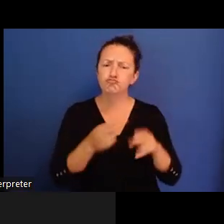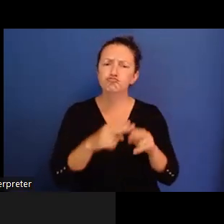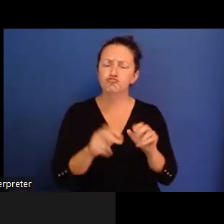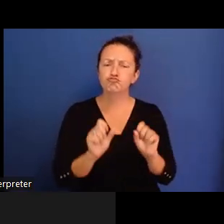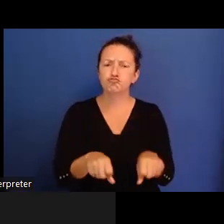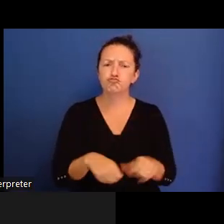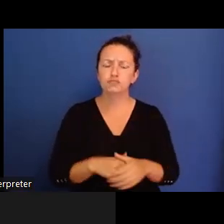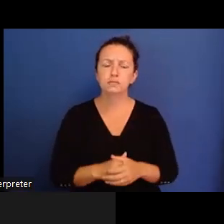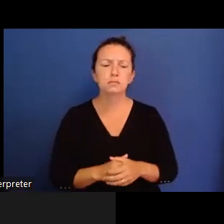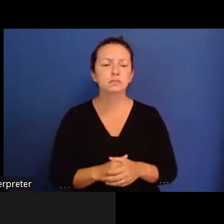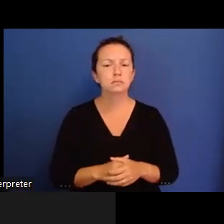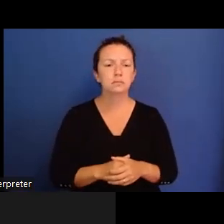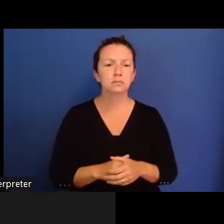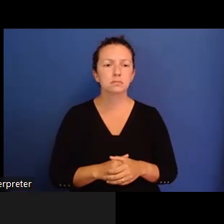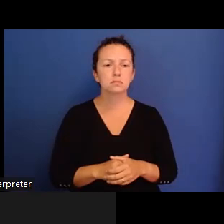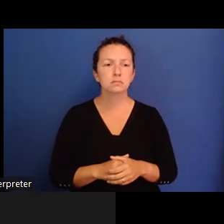is, I